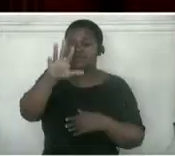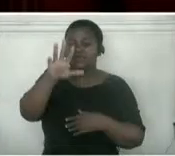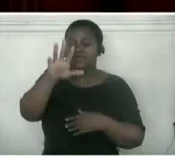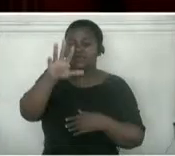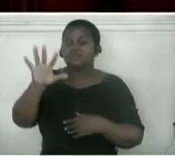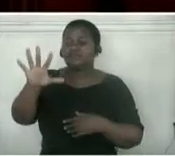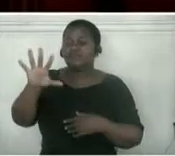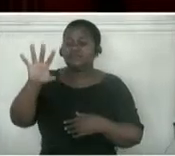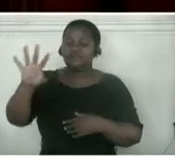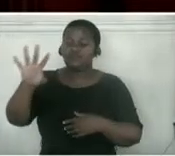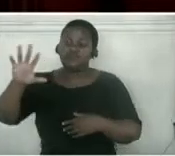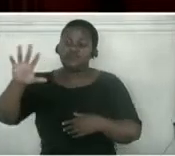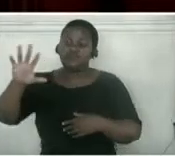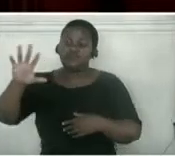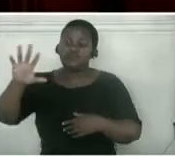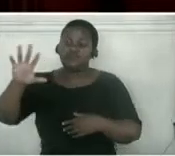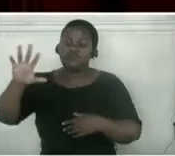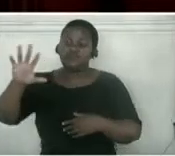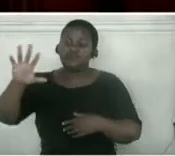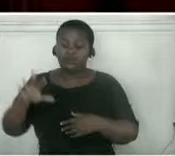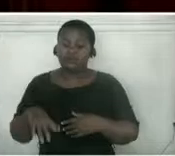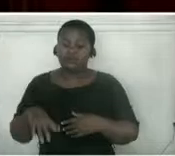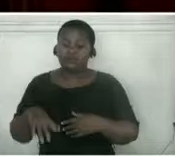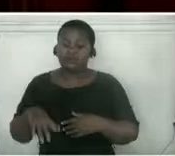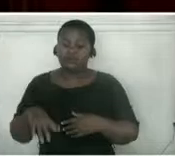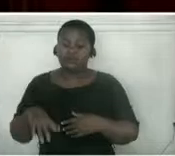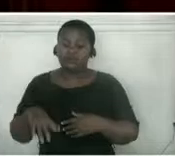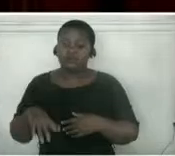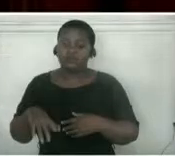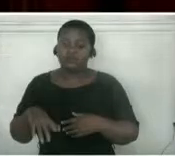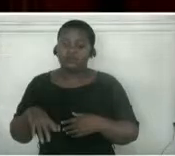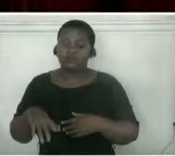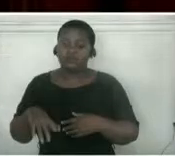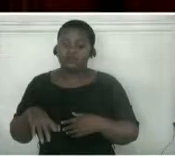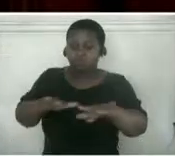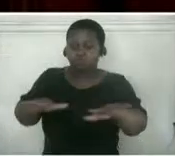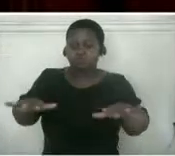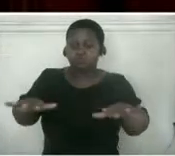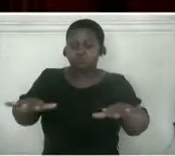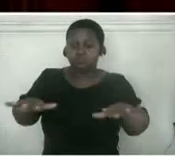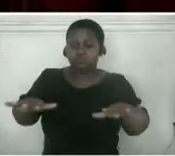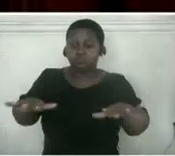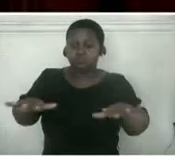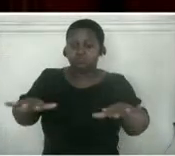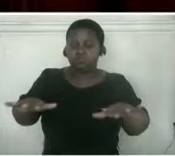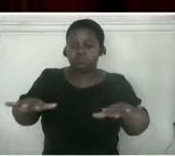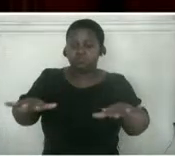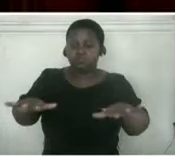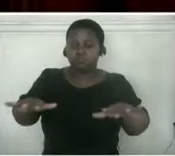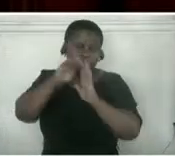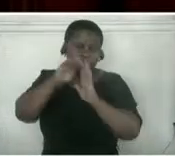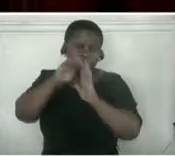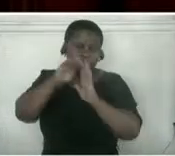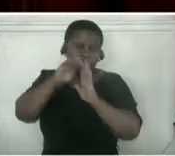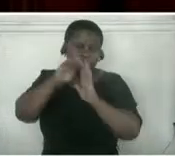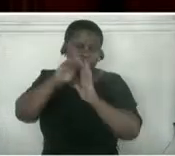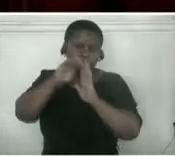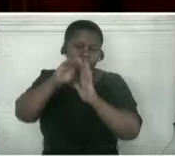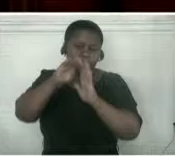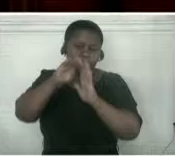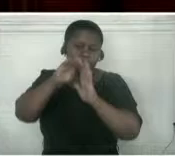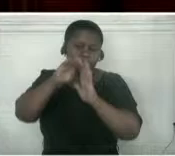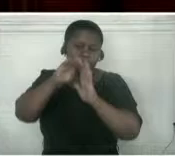549. In the second wave, the province has seen a decline in numbers